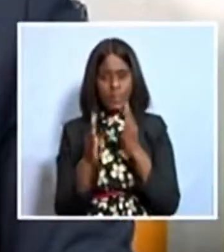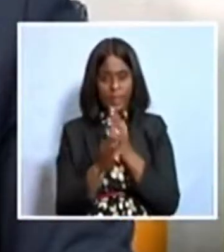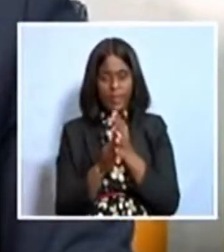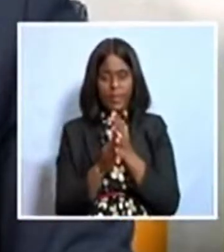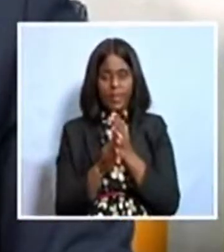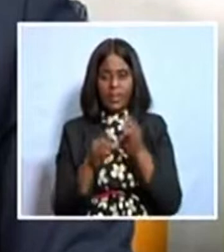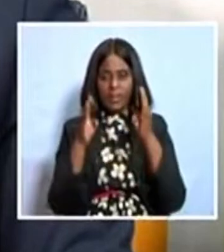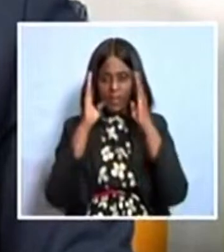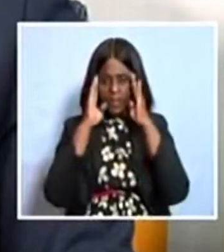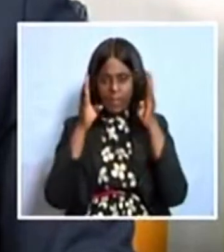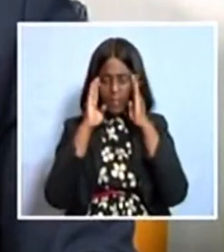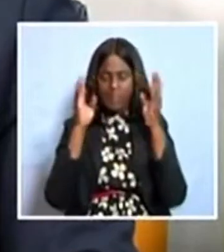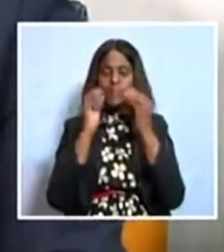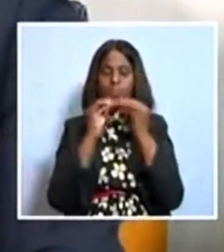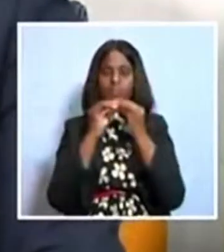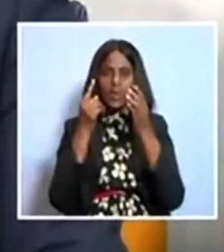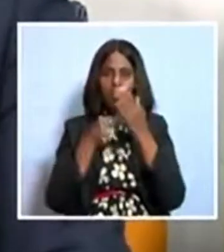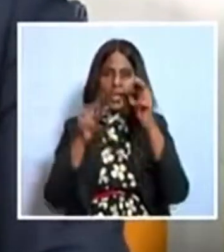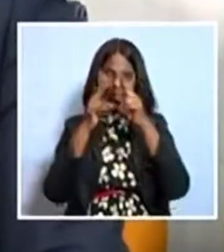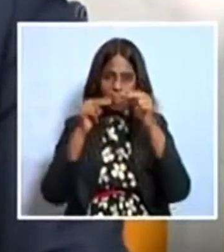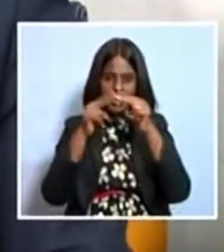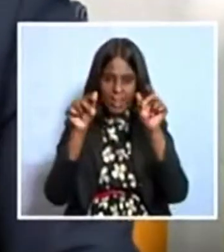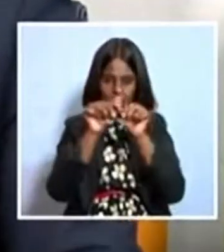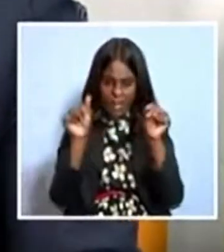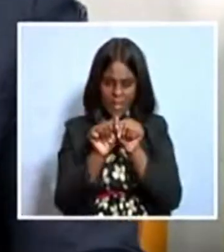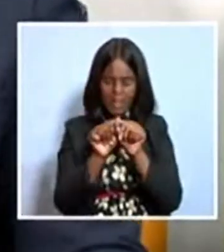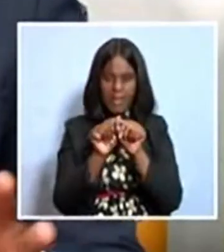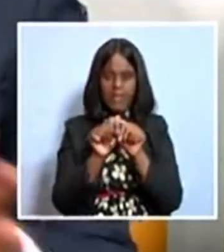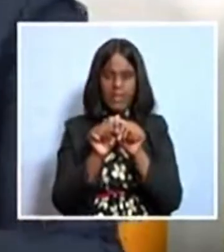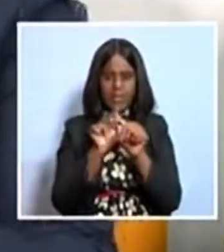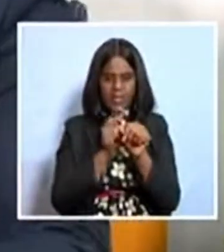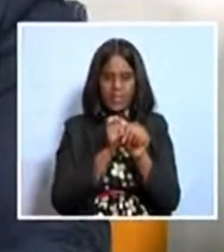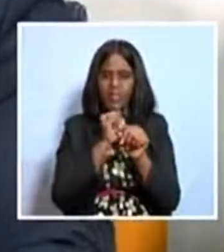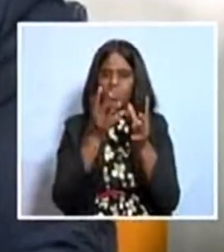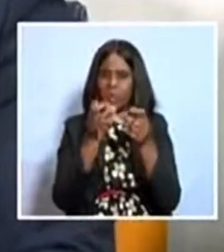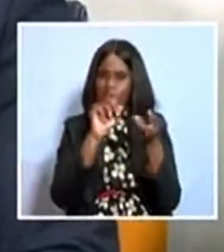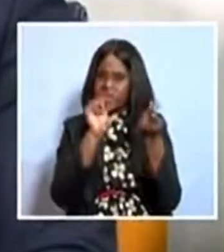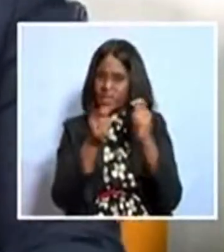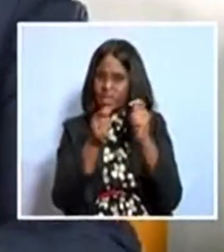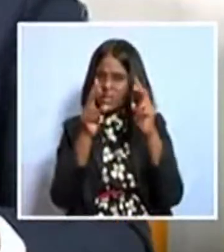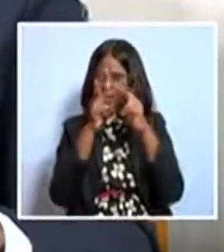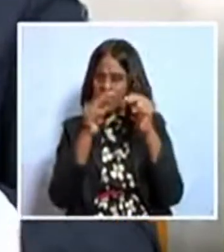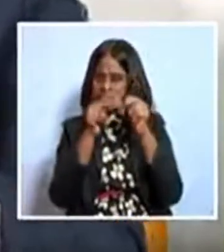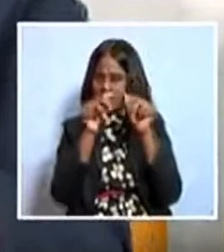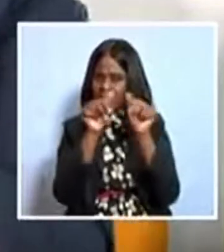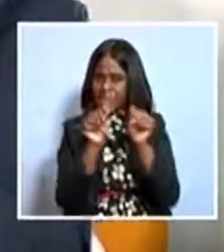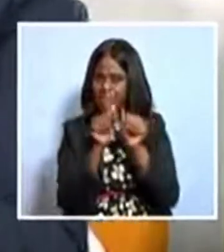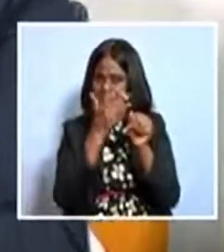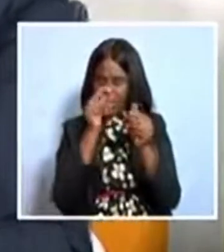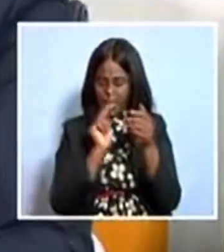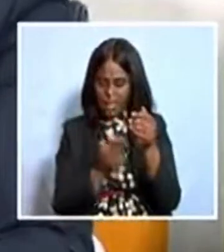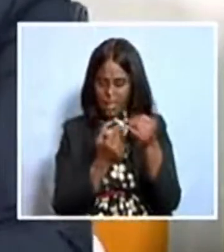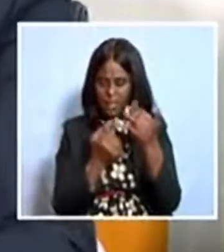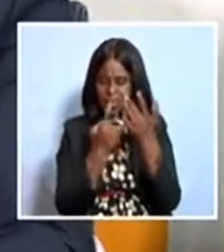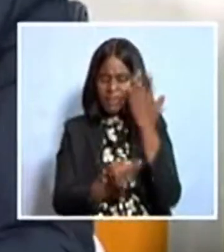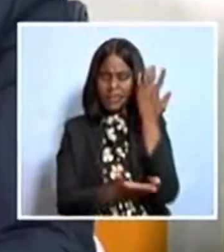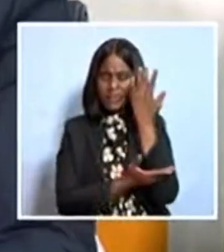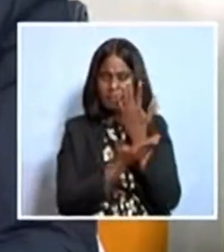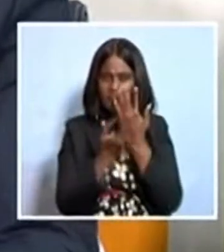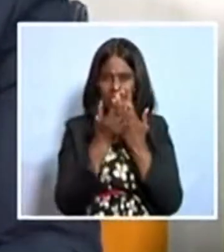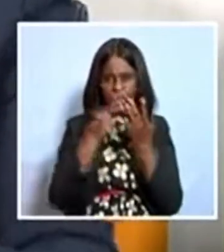let's focus on what the rural areas do the most. So we don't want to change what the rural areas do. We have to enhance what they already